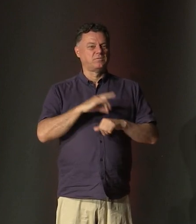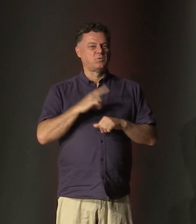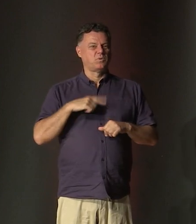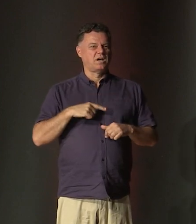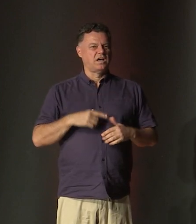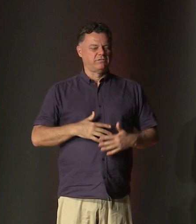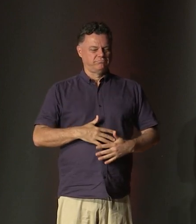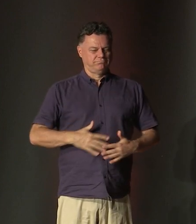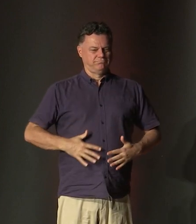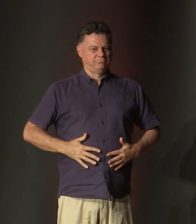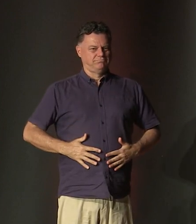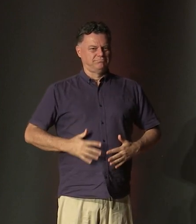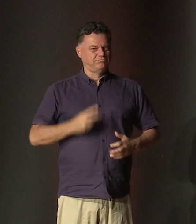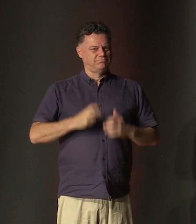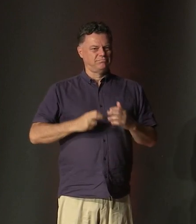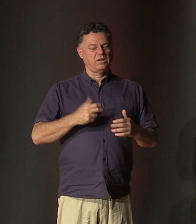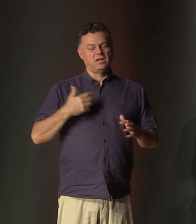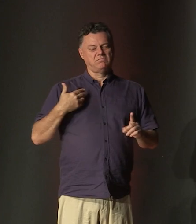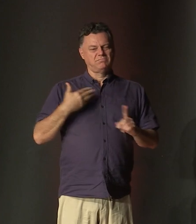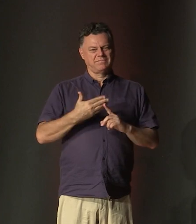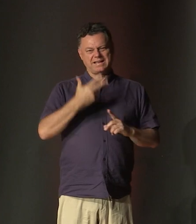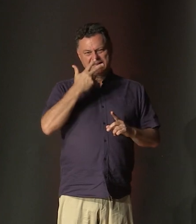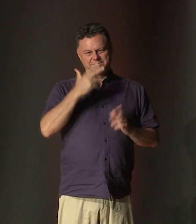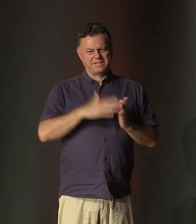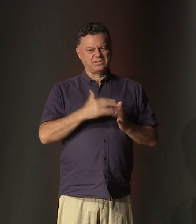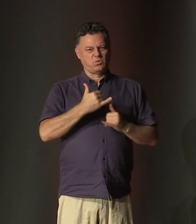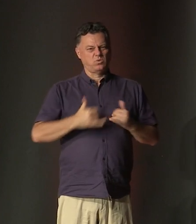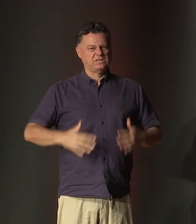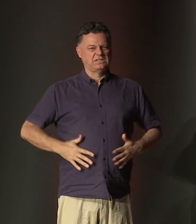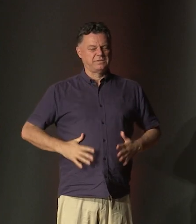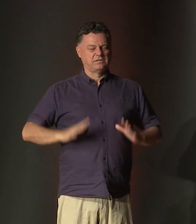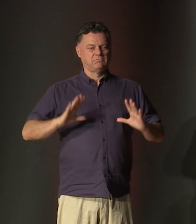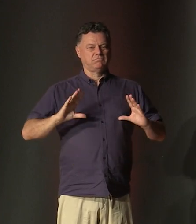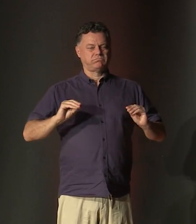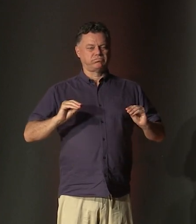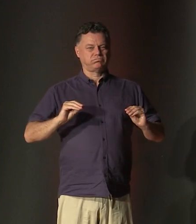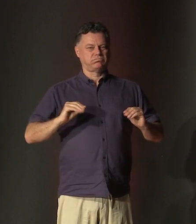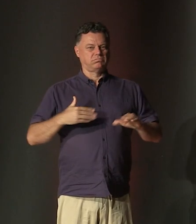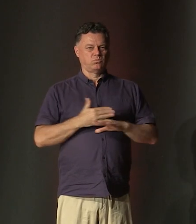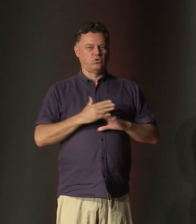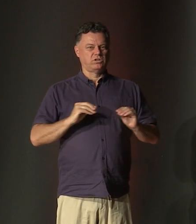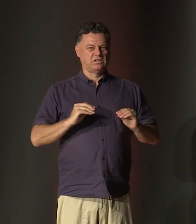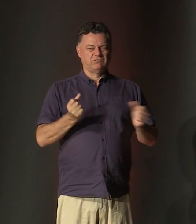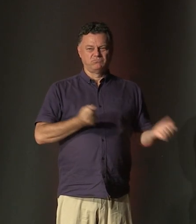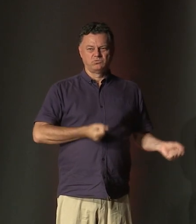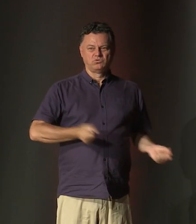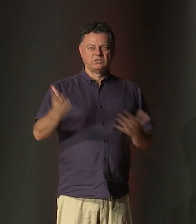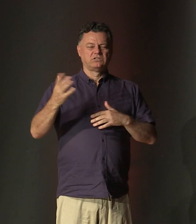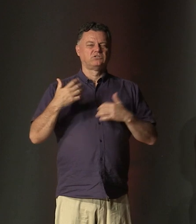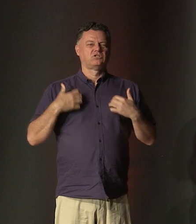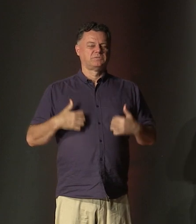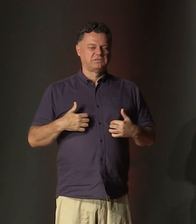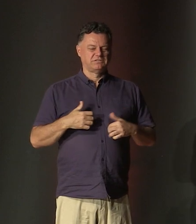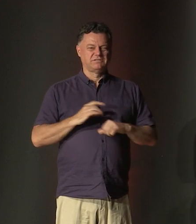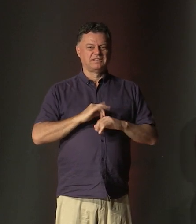tummy, but at 8 months, her tummy shut down and she was raced to hospital. Before we knew it,